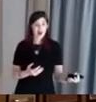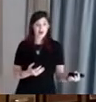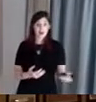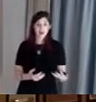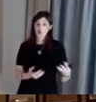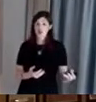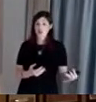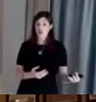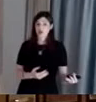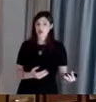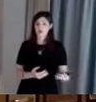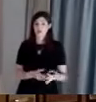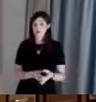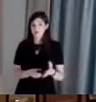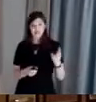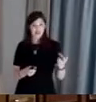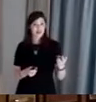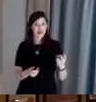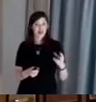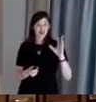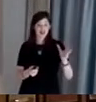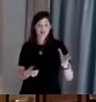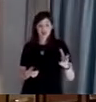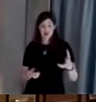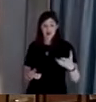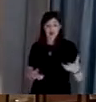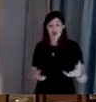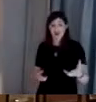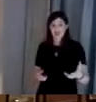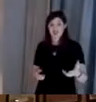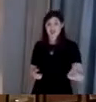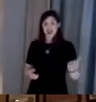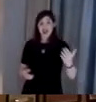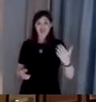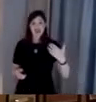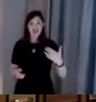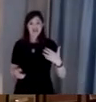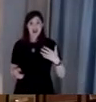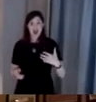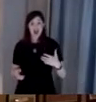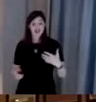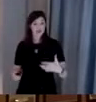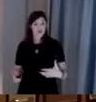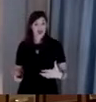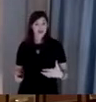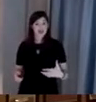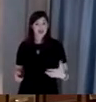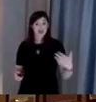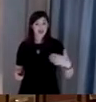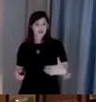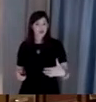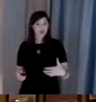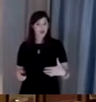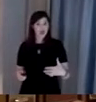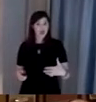illegitimate file. It would trick a lot of people. The second thing that this threat actually does is it counts back. It